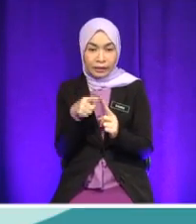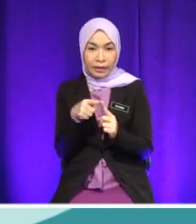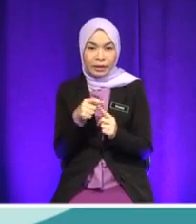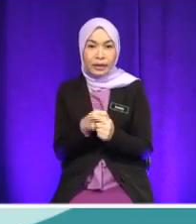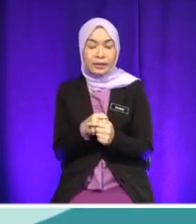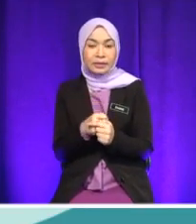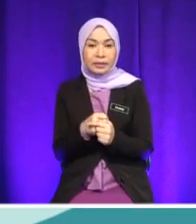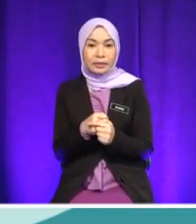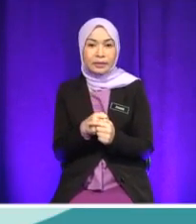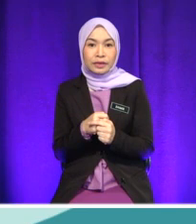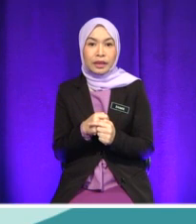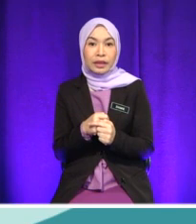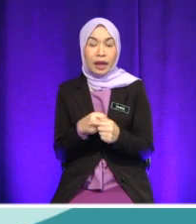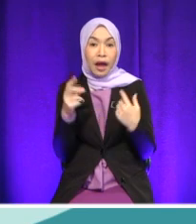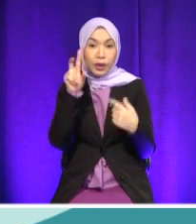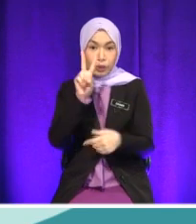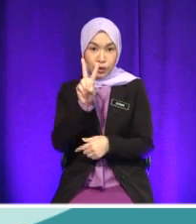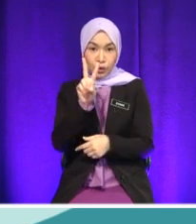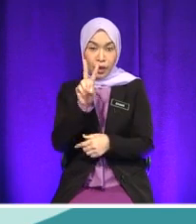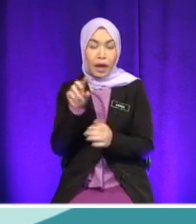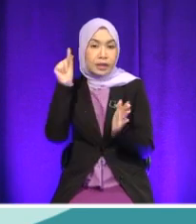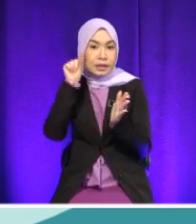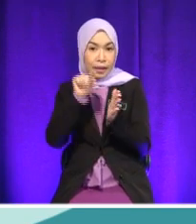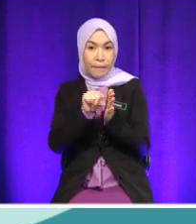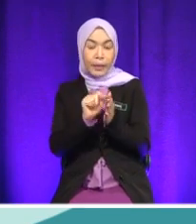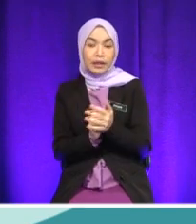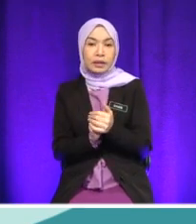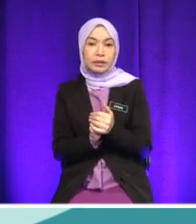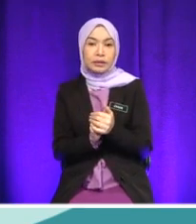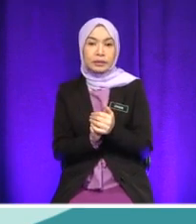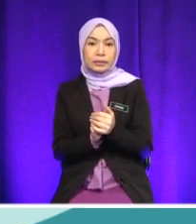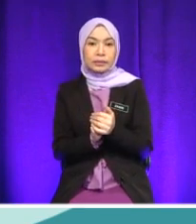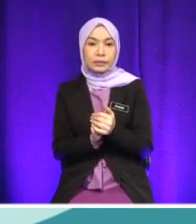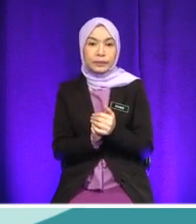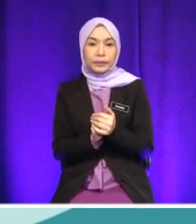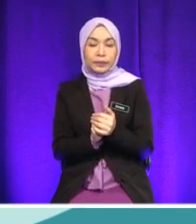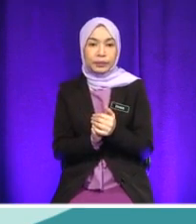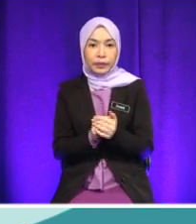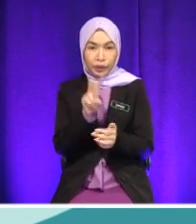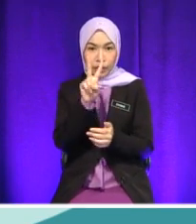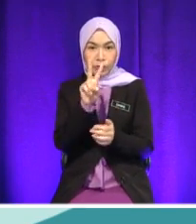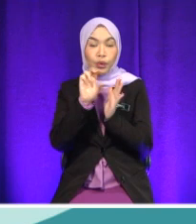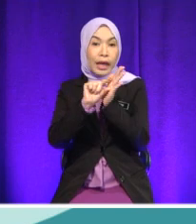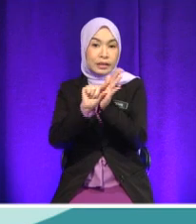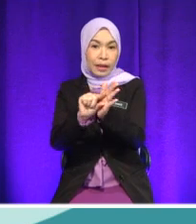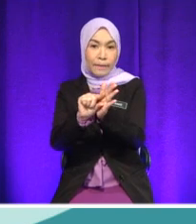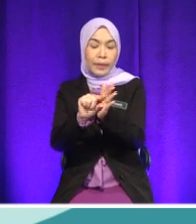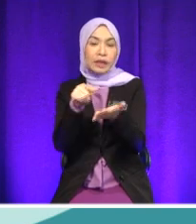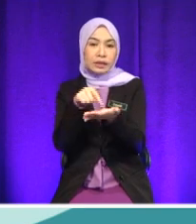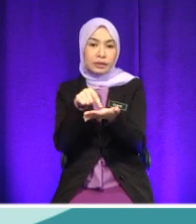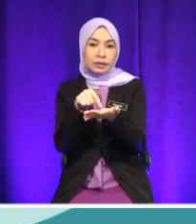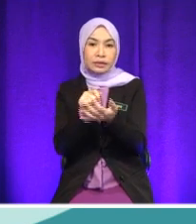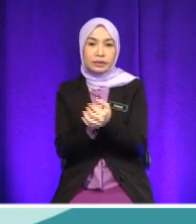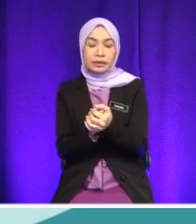two examples, right? Okay, first you can say I have a point, you have a point, but, okay, the keywords here